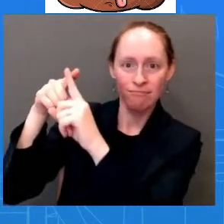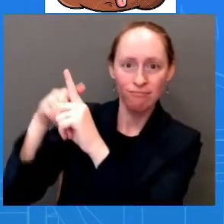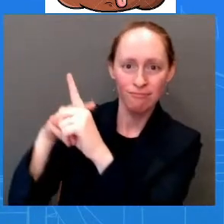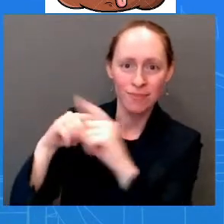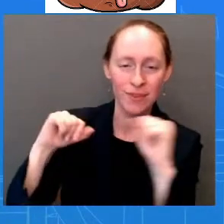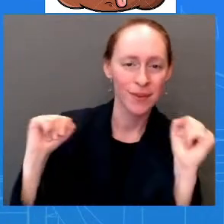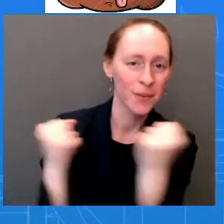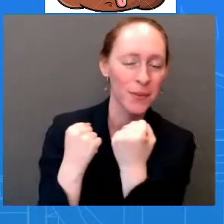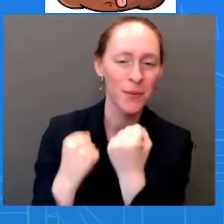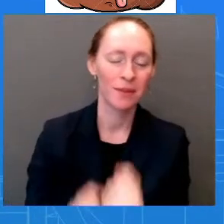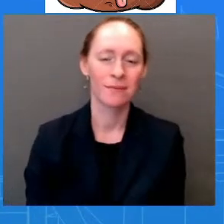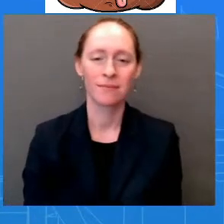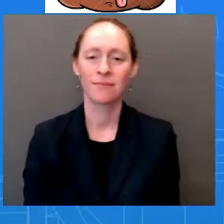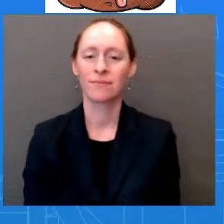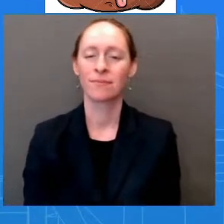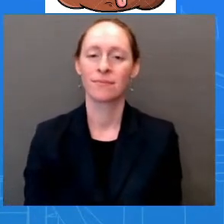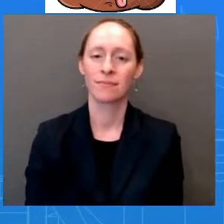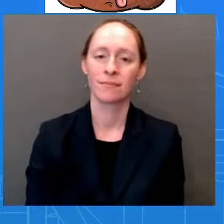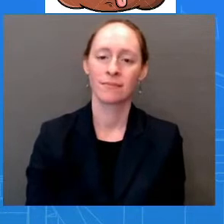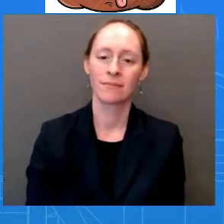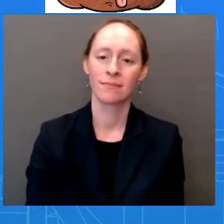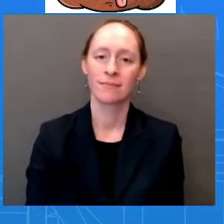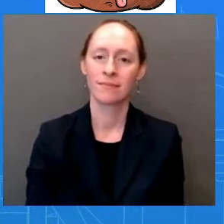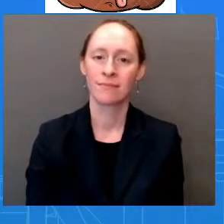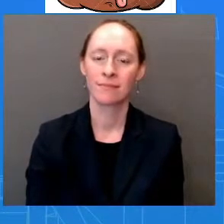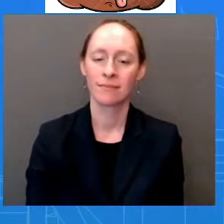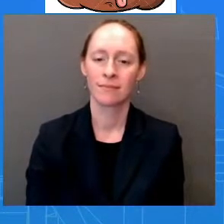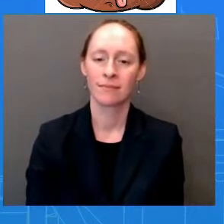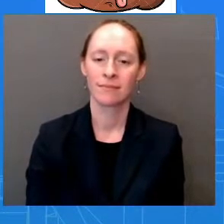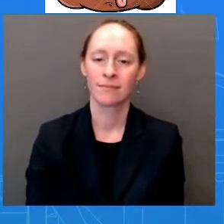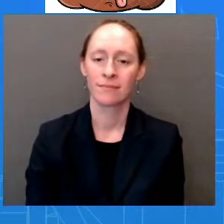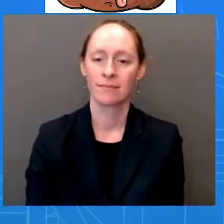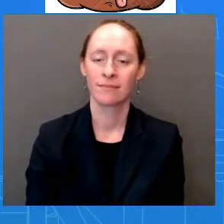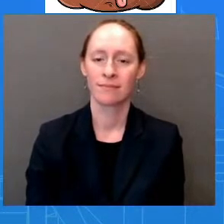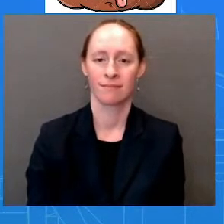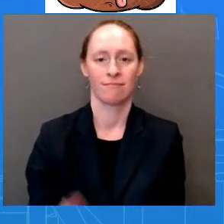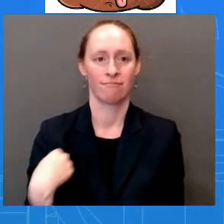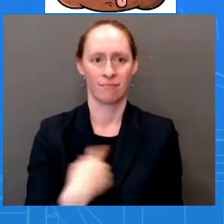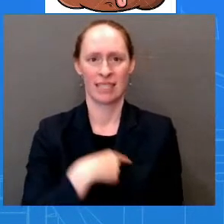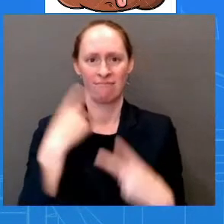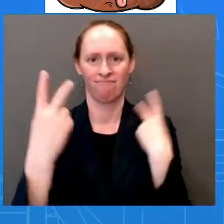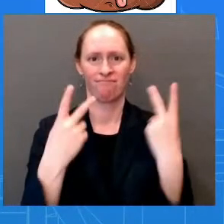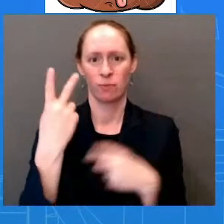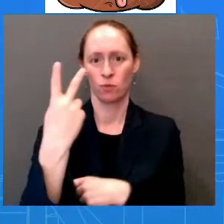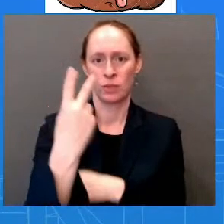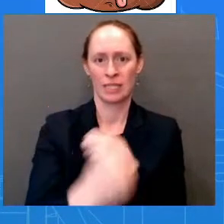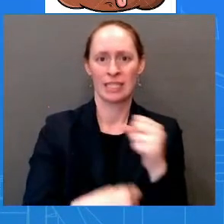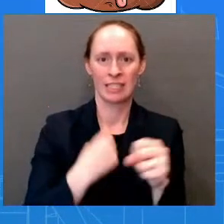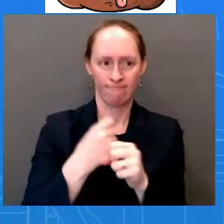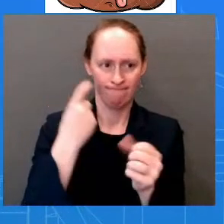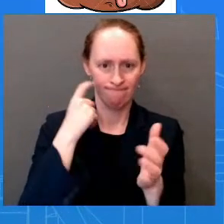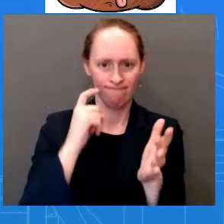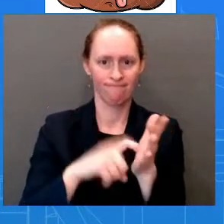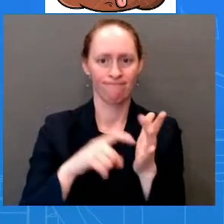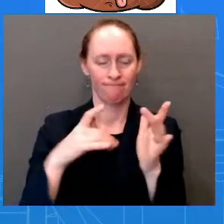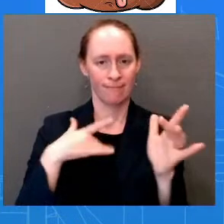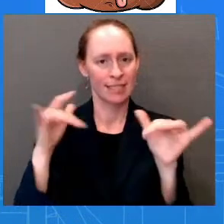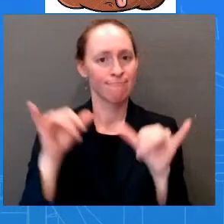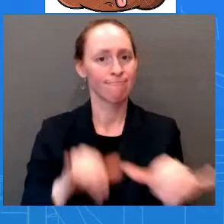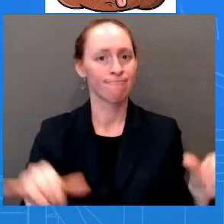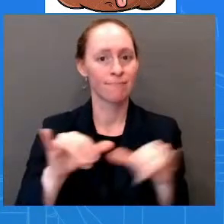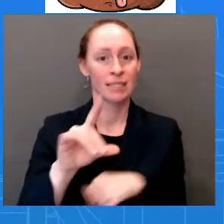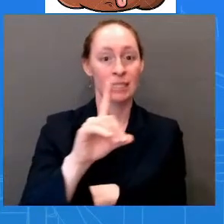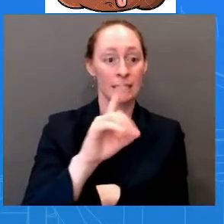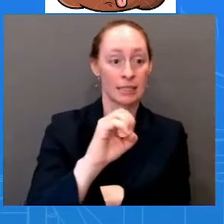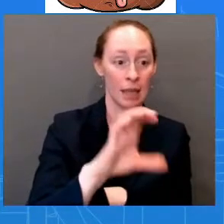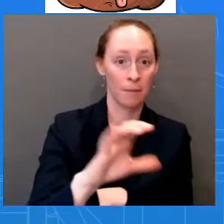virus, in the last 2 years, each of the last 2 years, we've seen substantial increases late December into January. And so going out and getting vaccinated